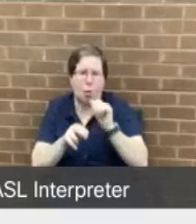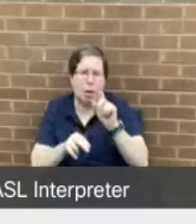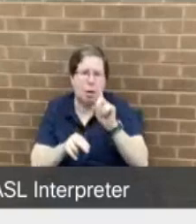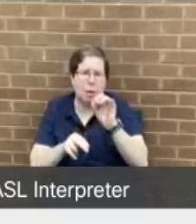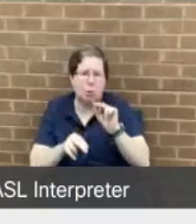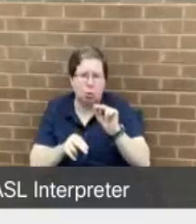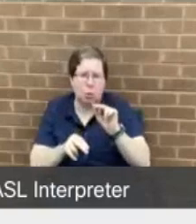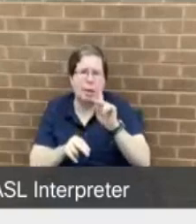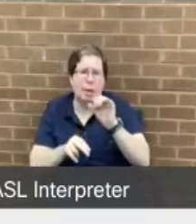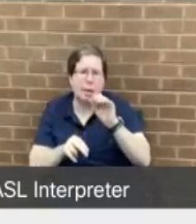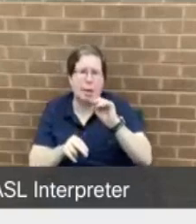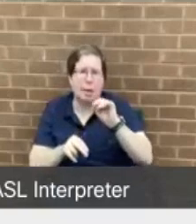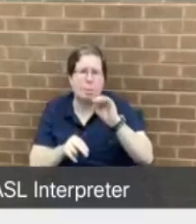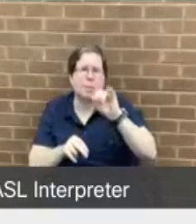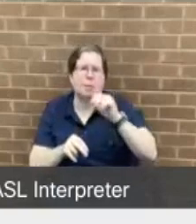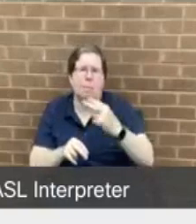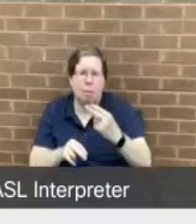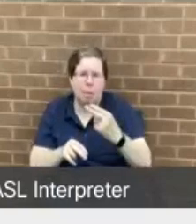with Tim Smith.